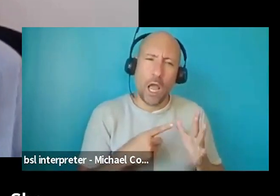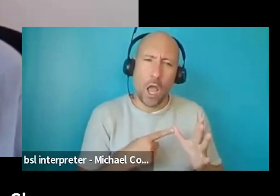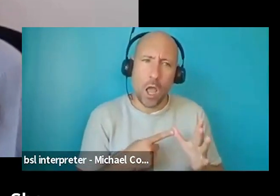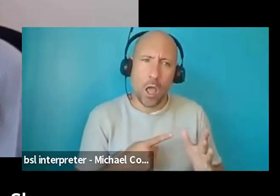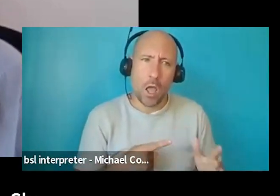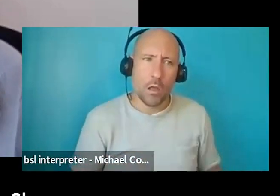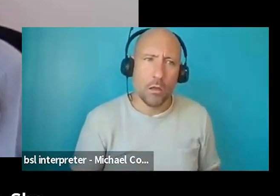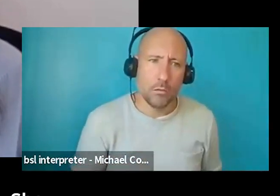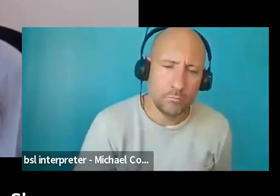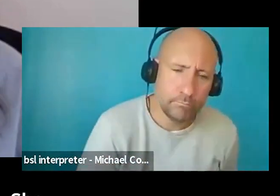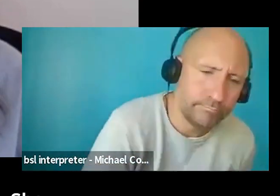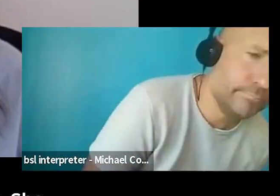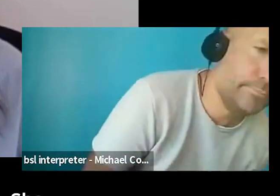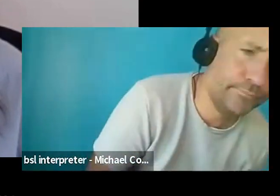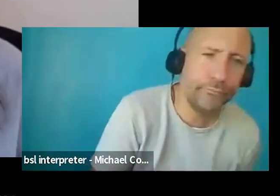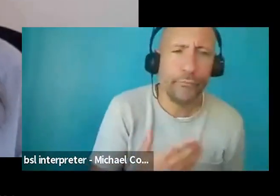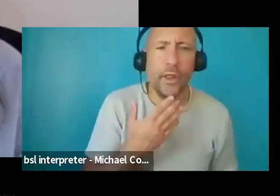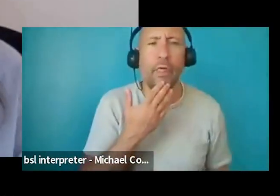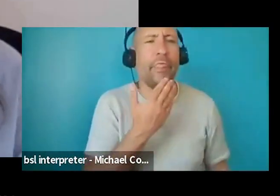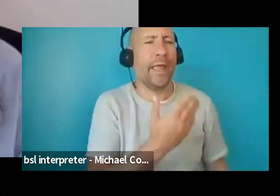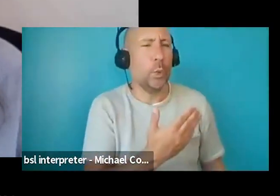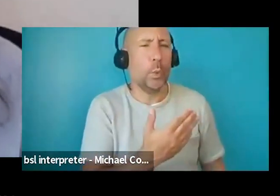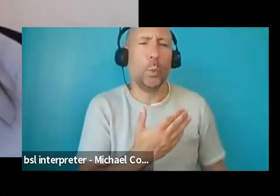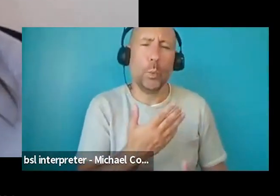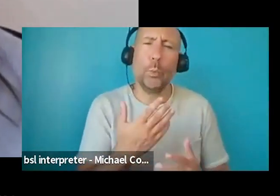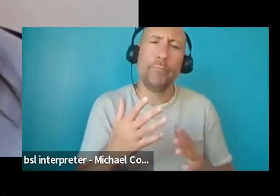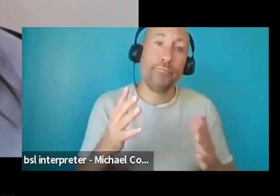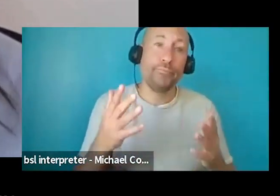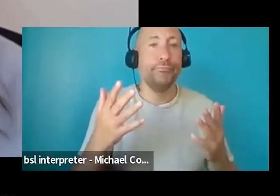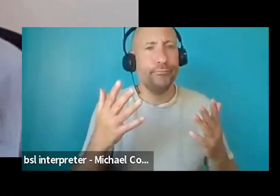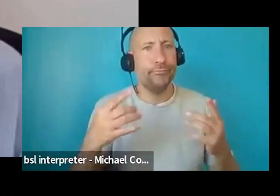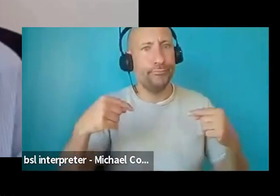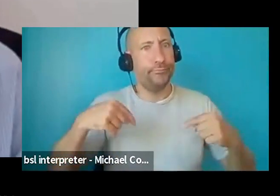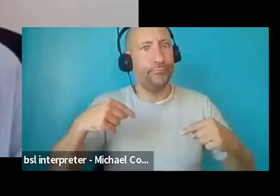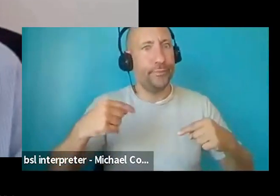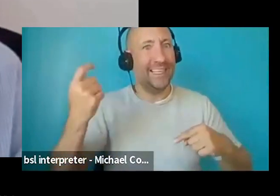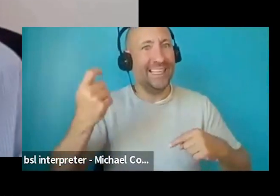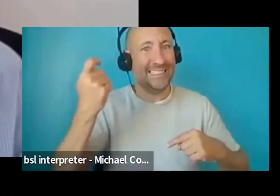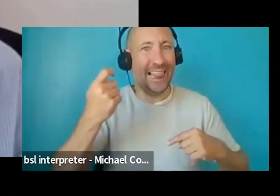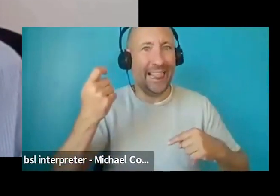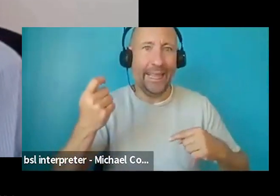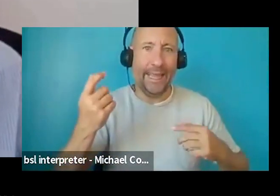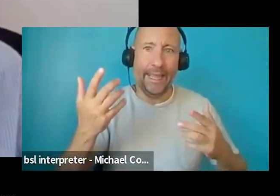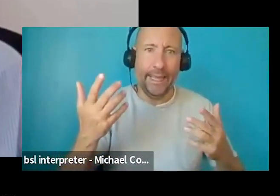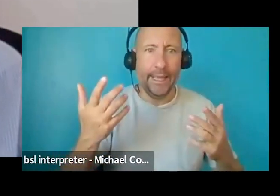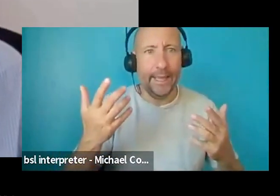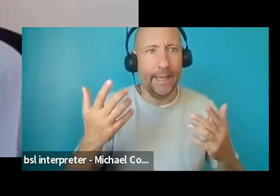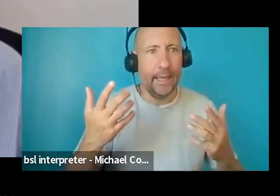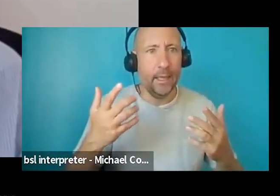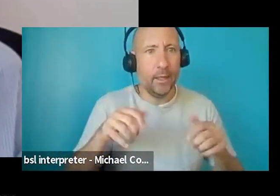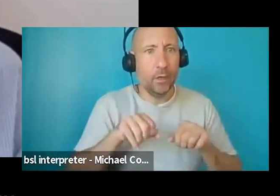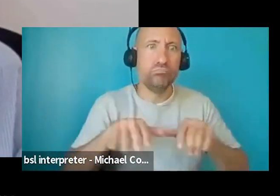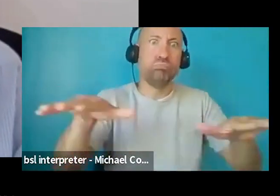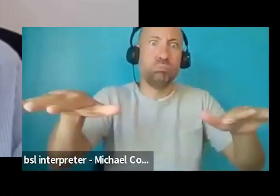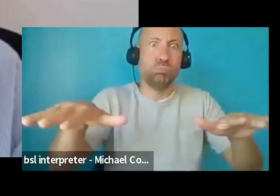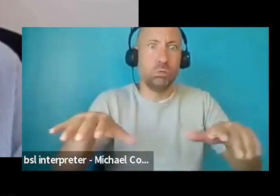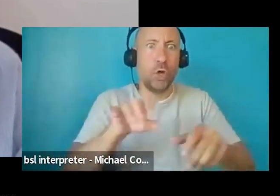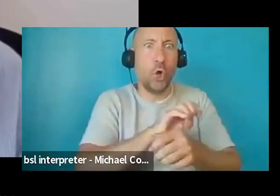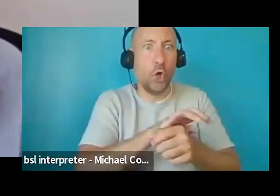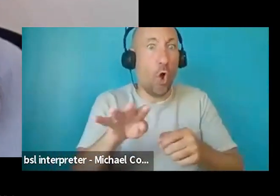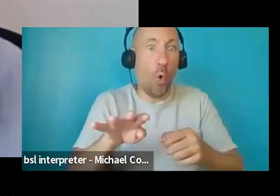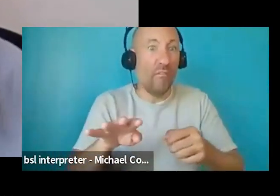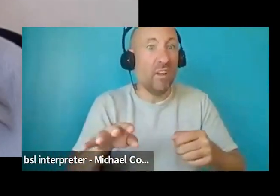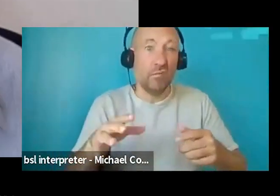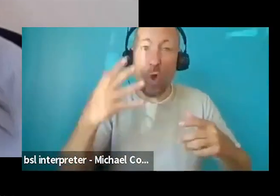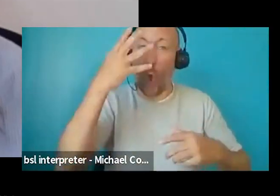Thank you very much. So, actually, officially, the emergency, COVID emergency in Italy is